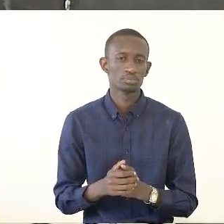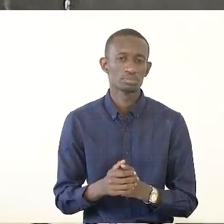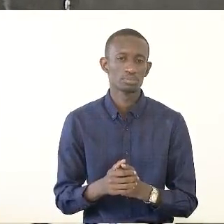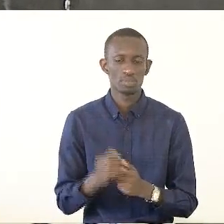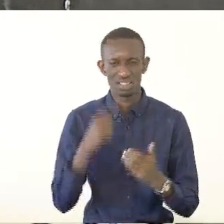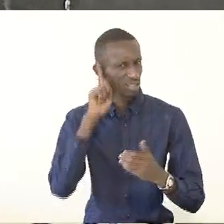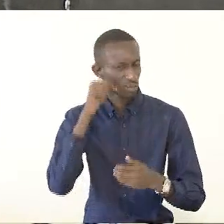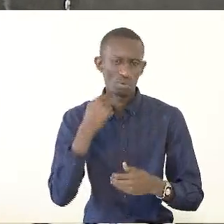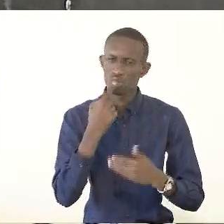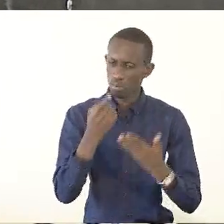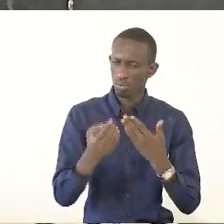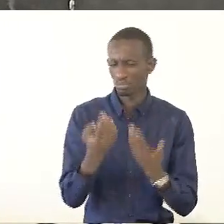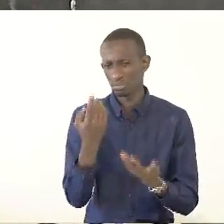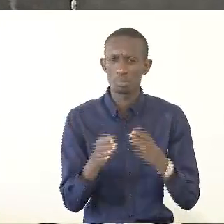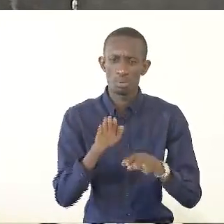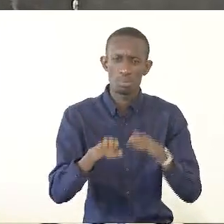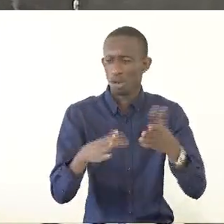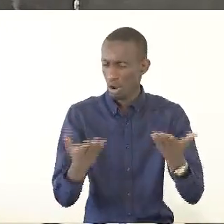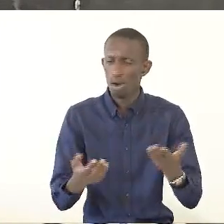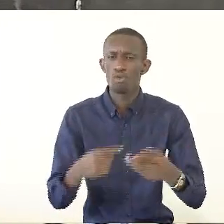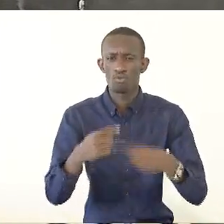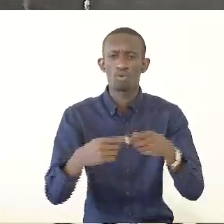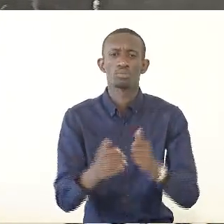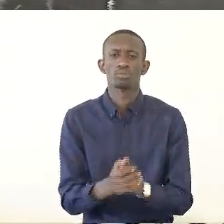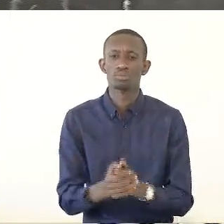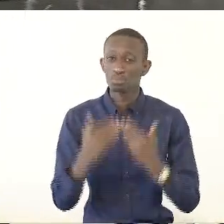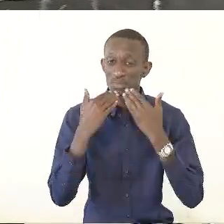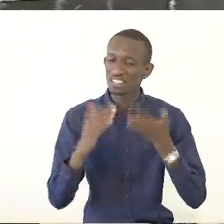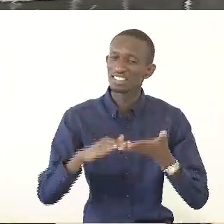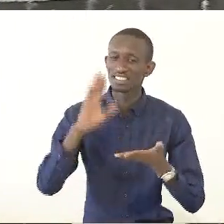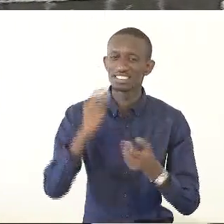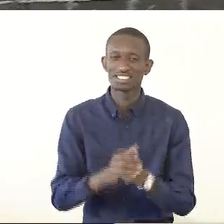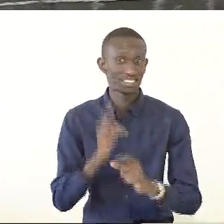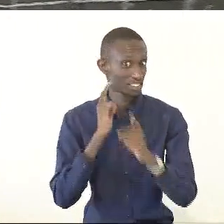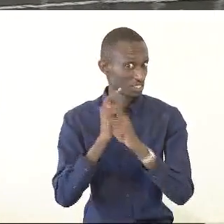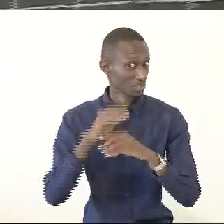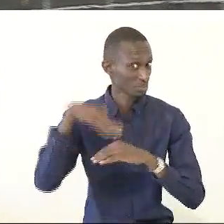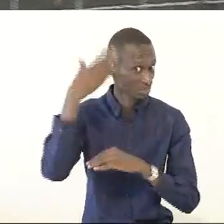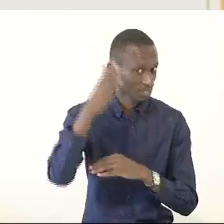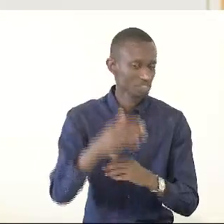some of the steps you can be following when you're reaching to the end of it. Thank you very much. I'll see you then.